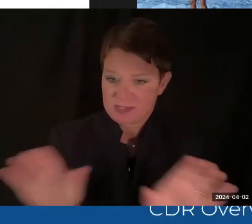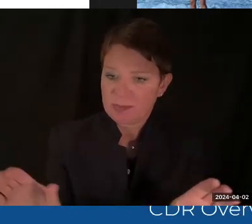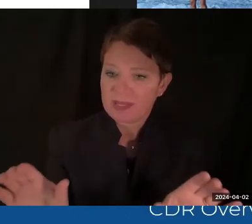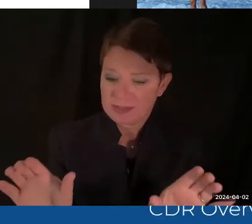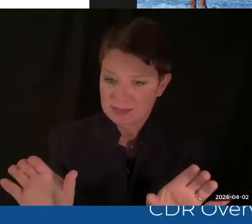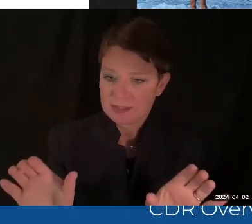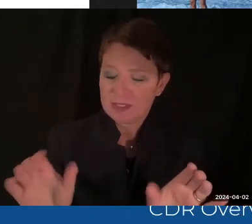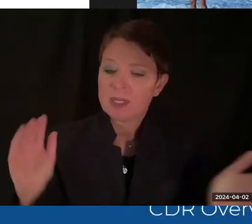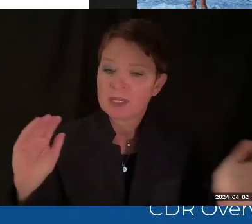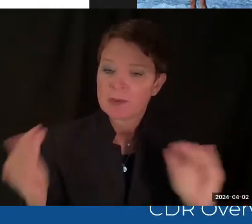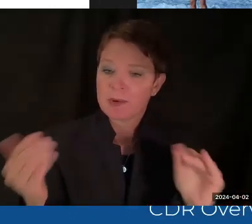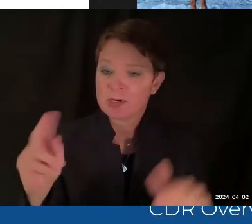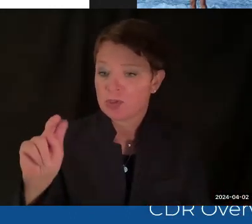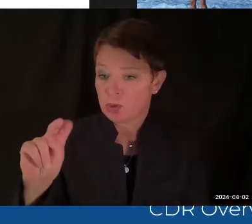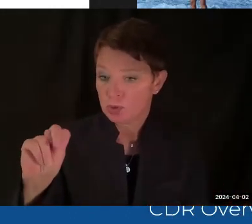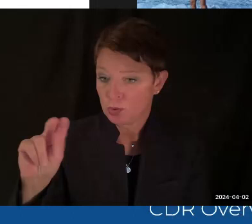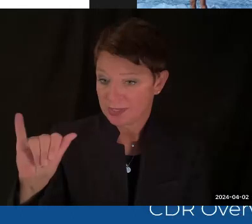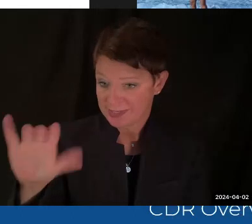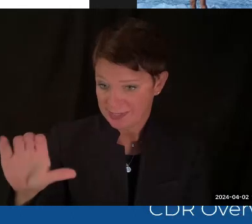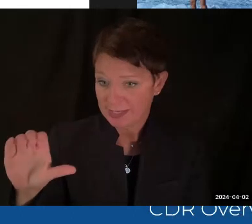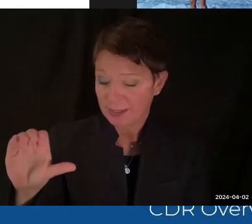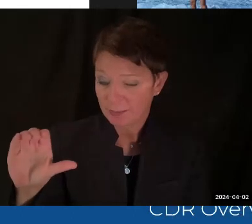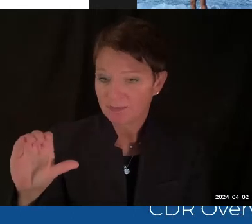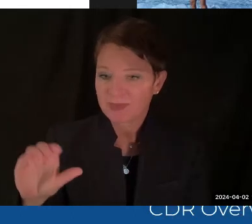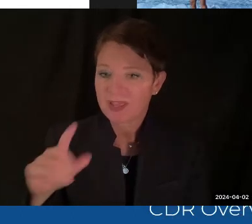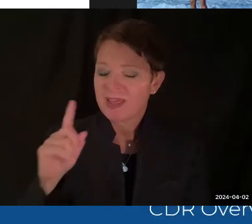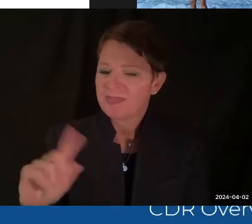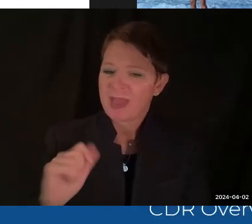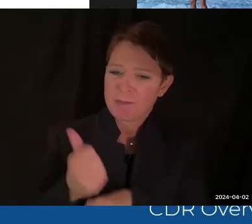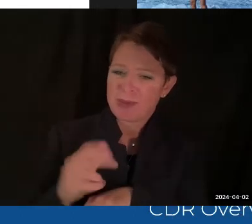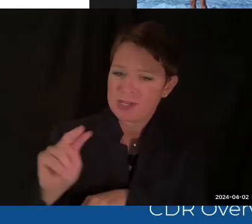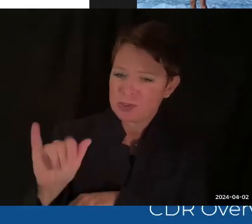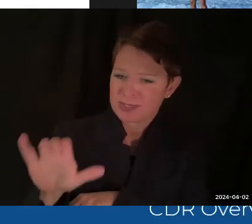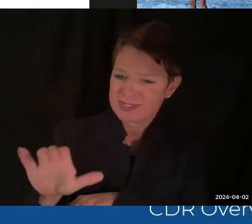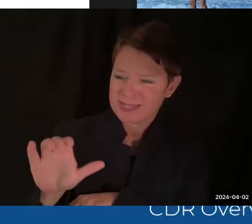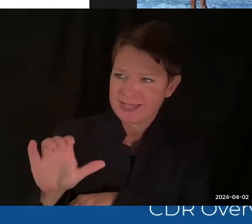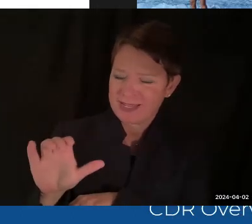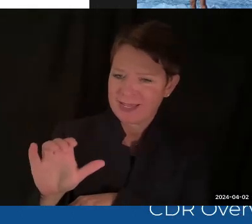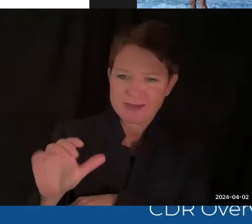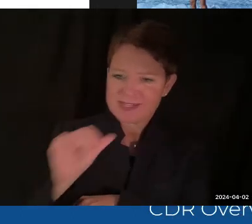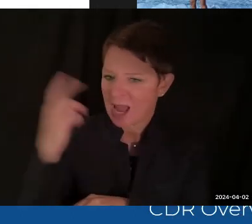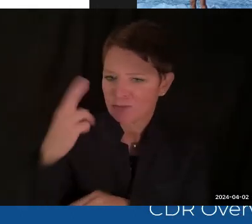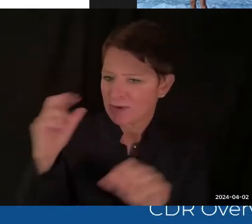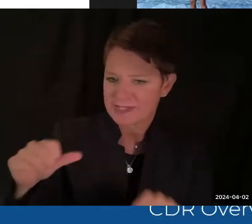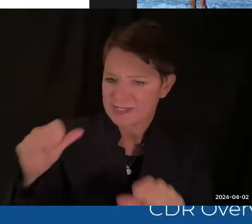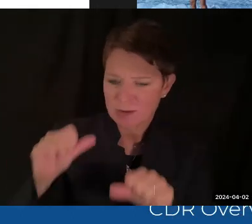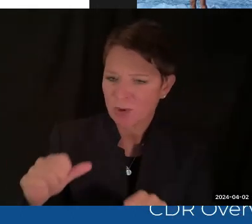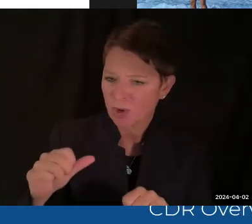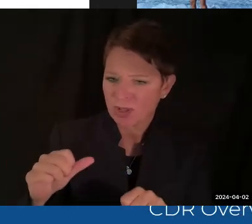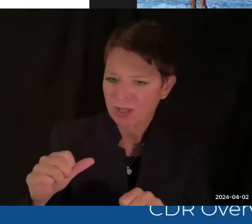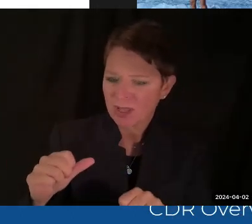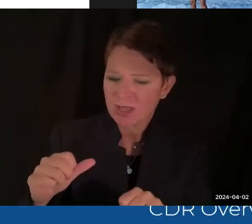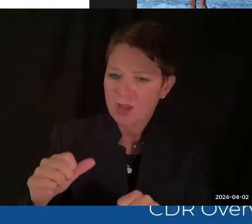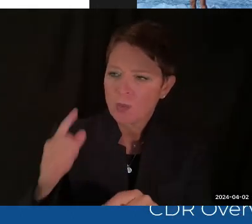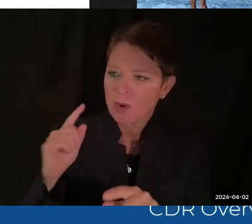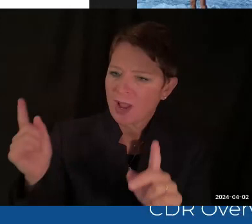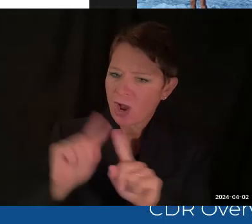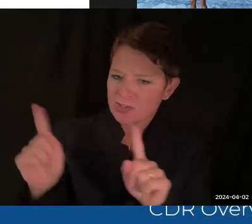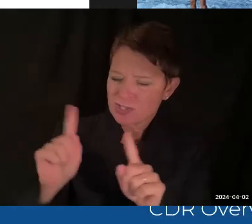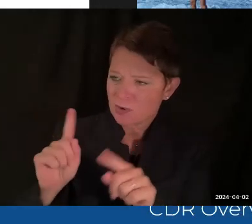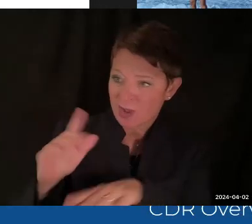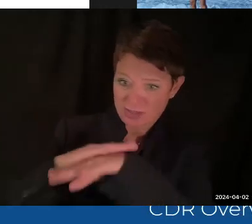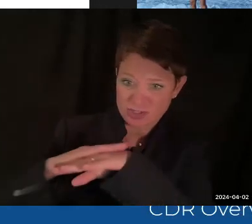comparison to New York City. This basis on New York City seems unreasonable on face value and when you dig into